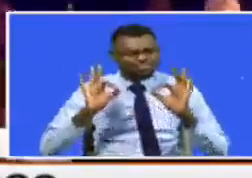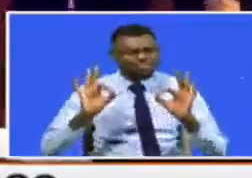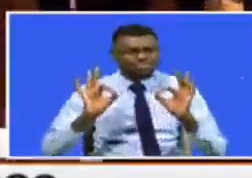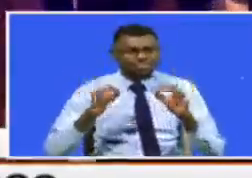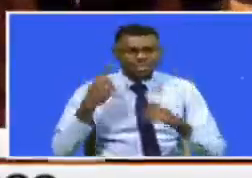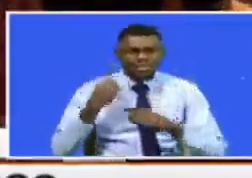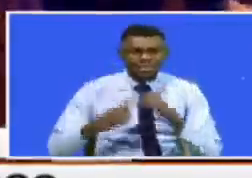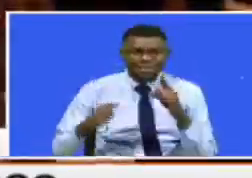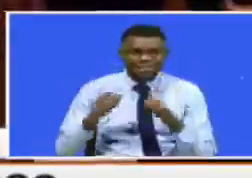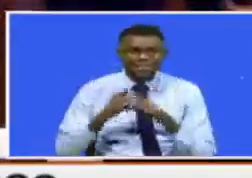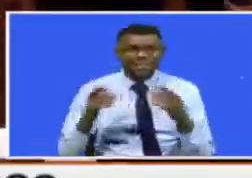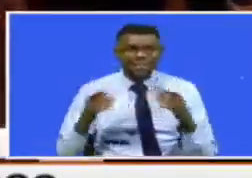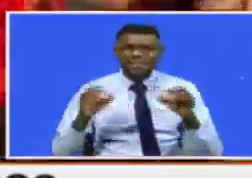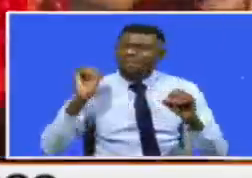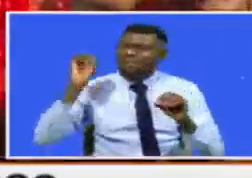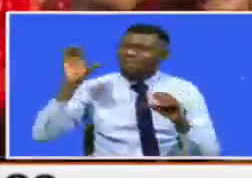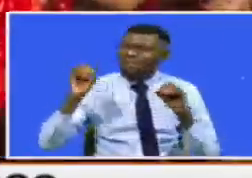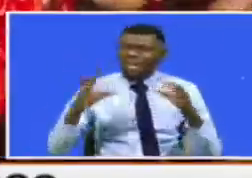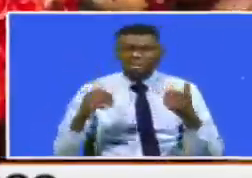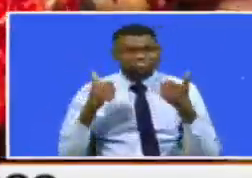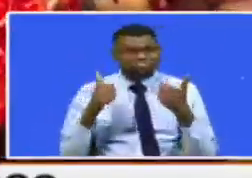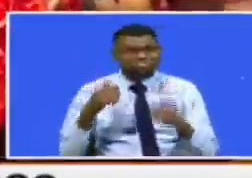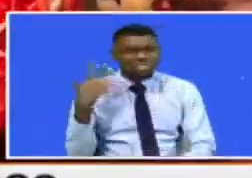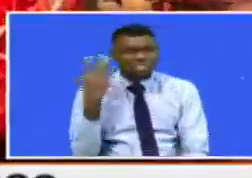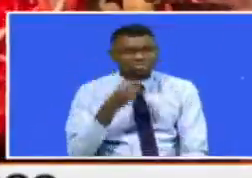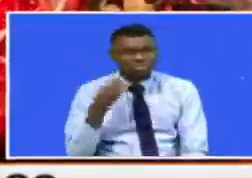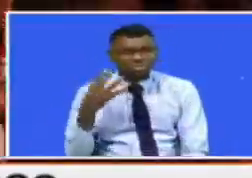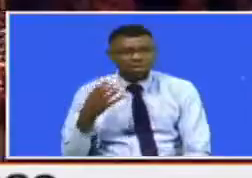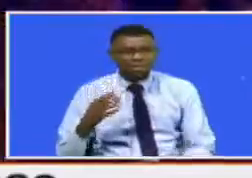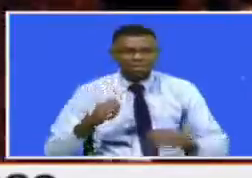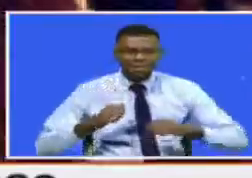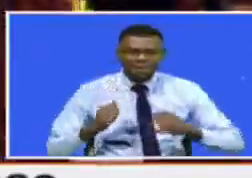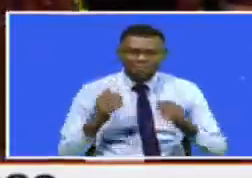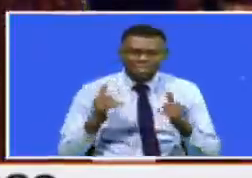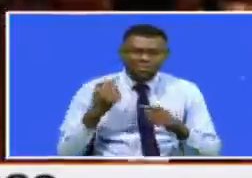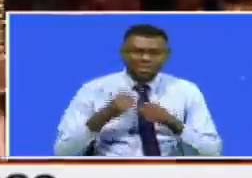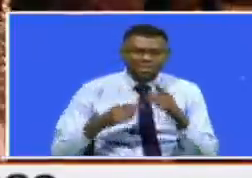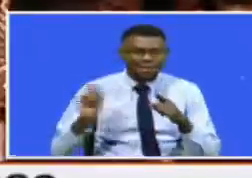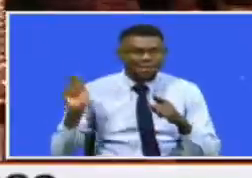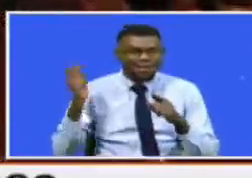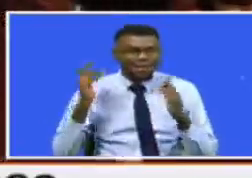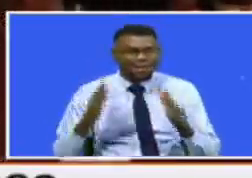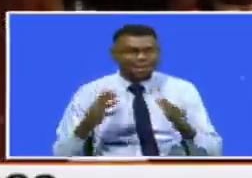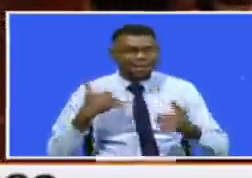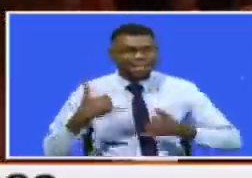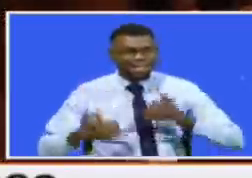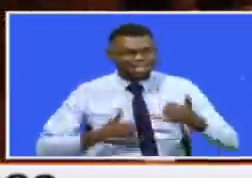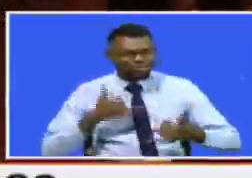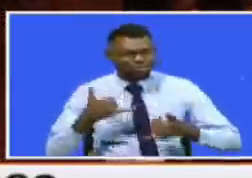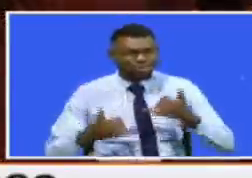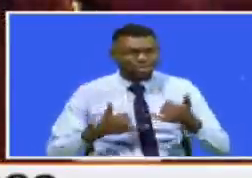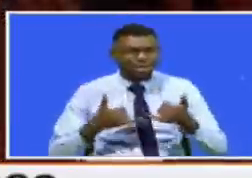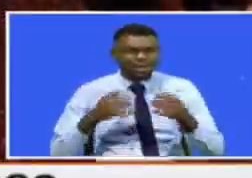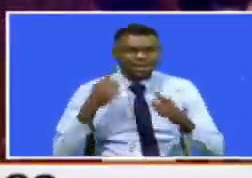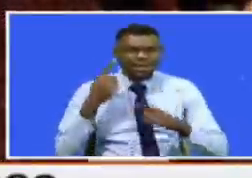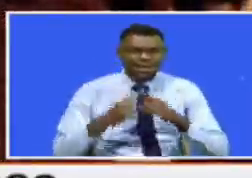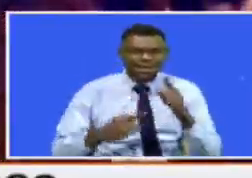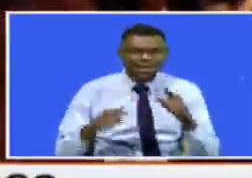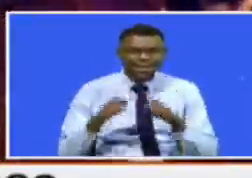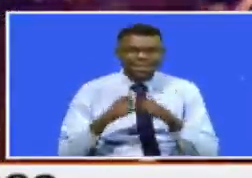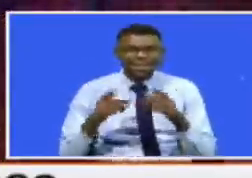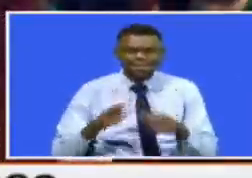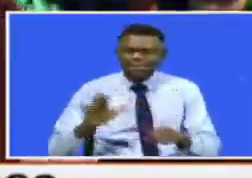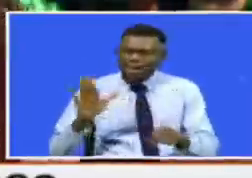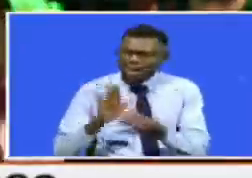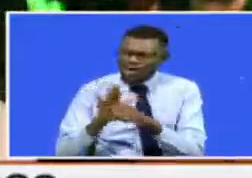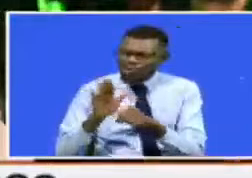and let's all look forward to a beautiful year ahead. Happy New Year, Kenyans! Enjoy the day, enjoy the year, and lots